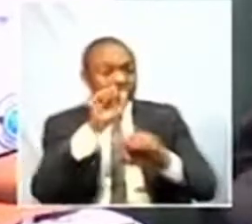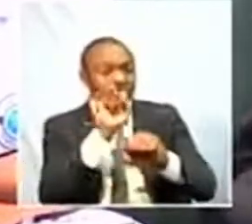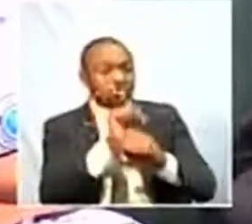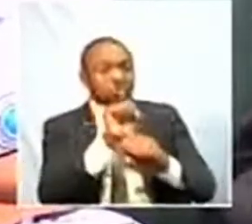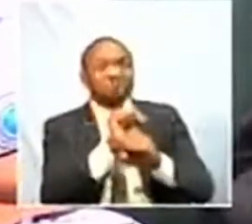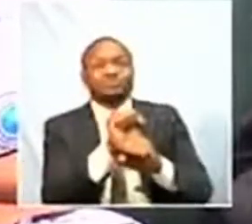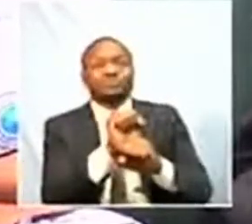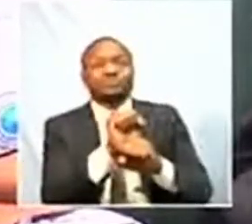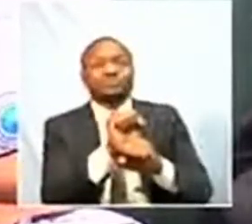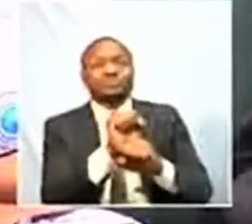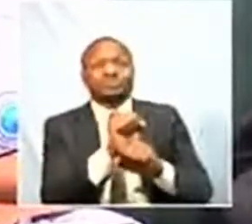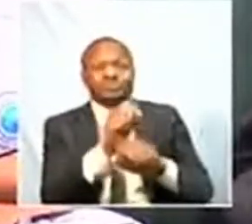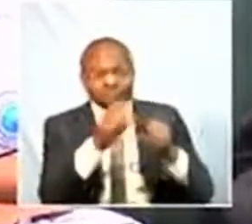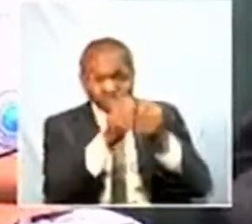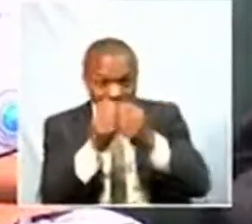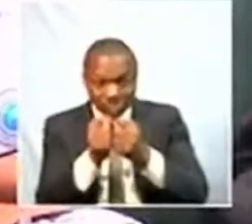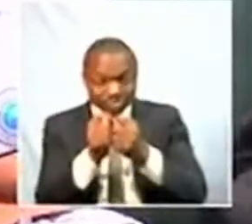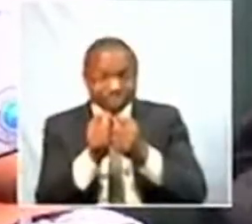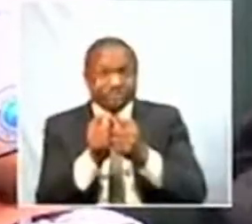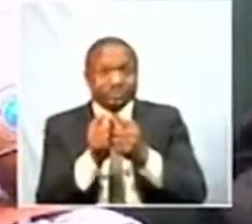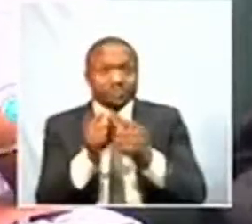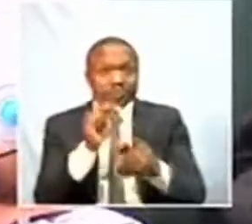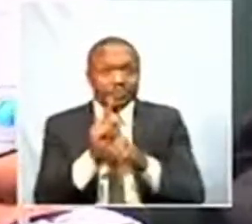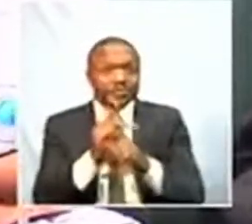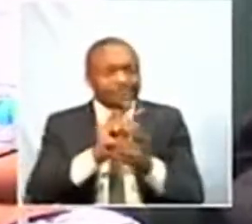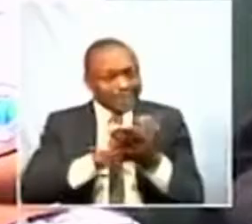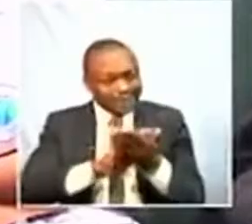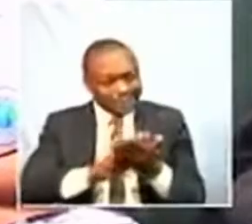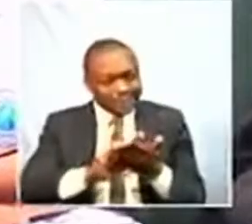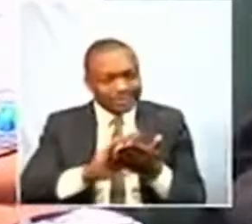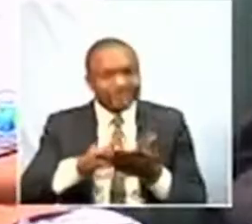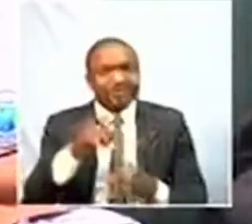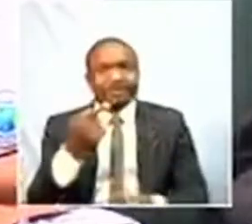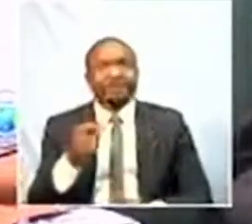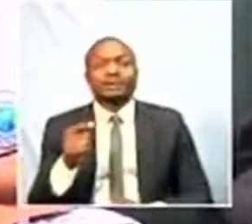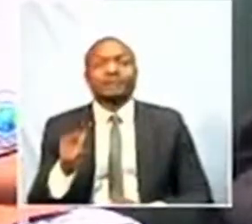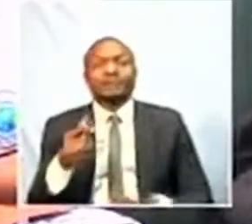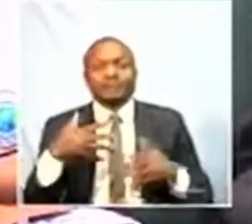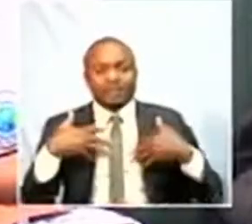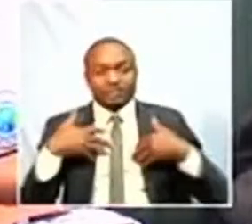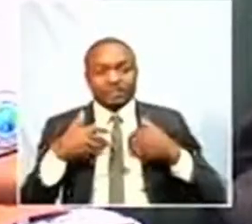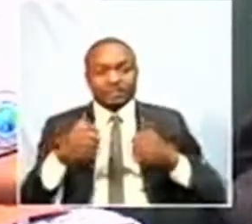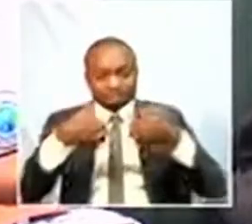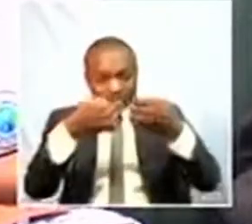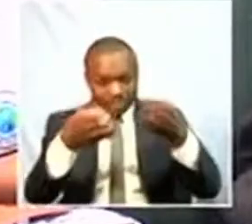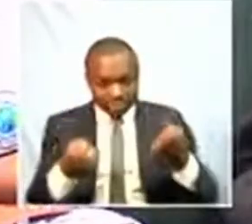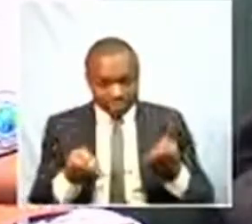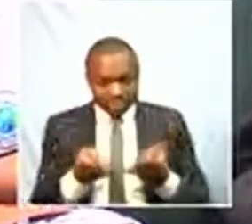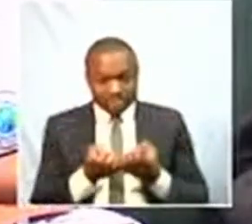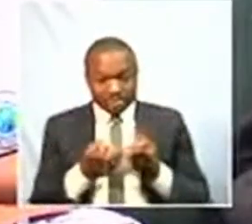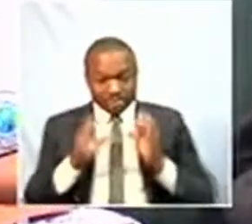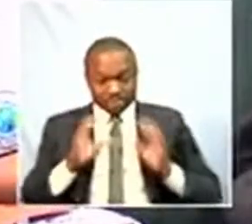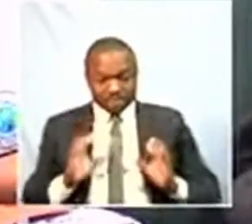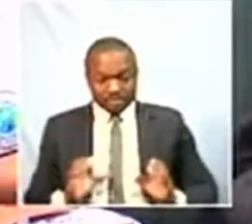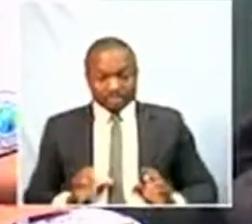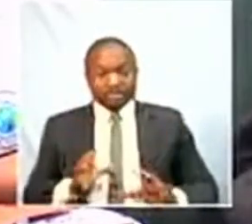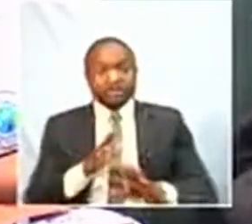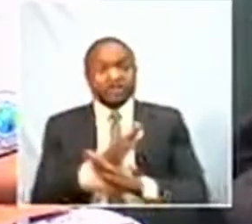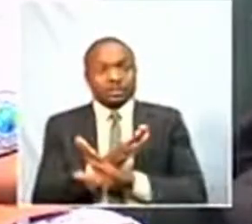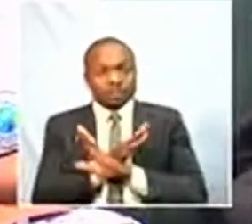hand in order for us to maintain a clean, green, and healthy environment. As a citizen of Zambia, it is